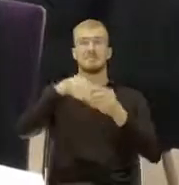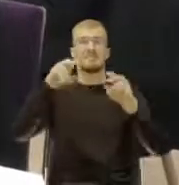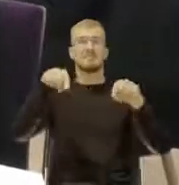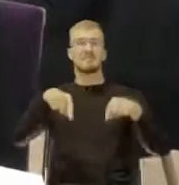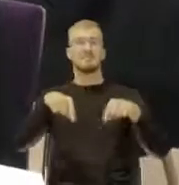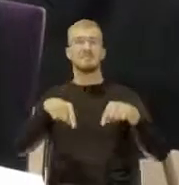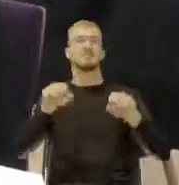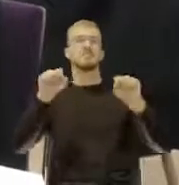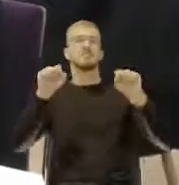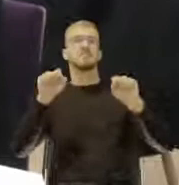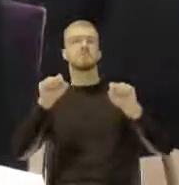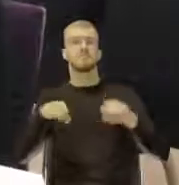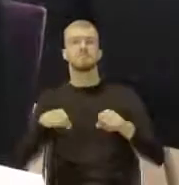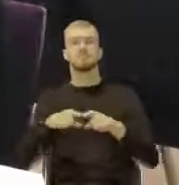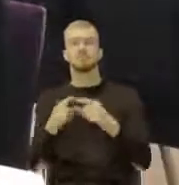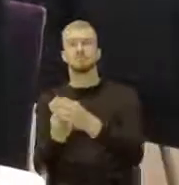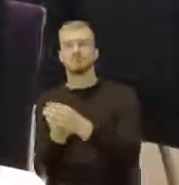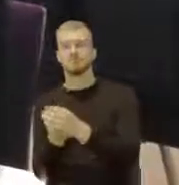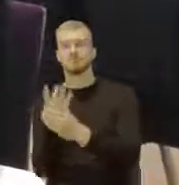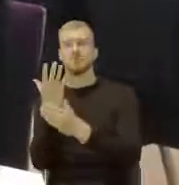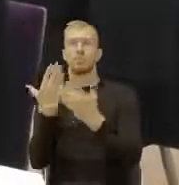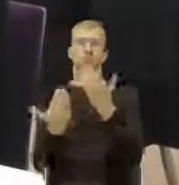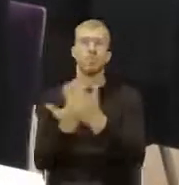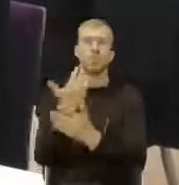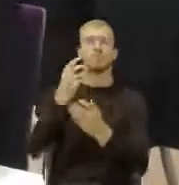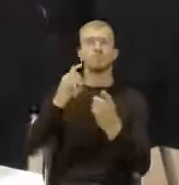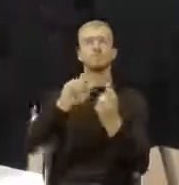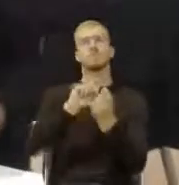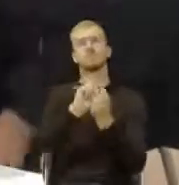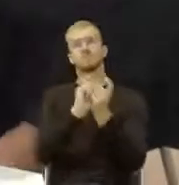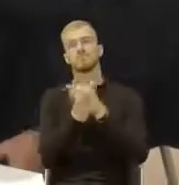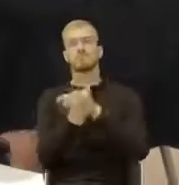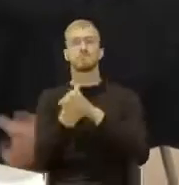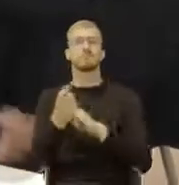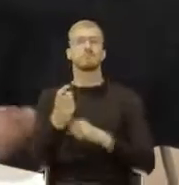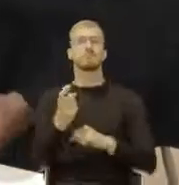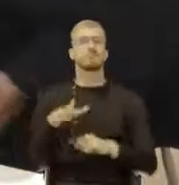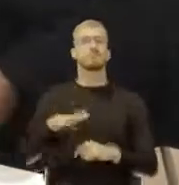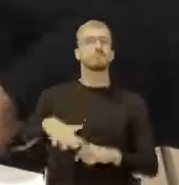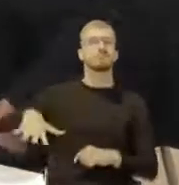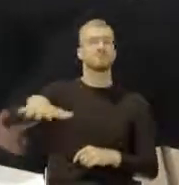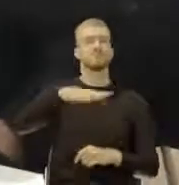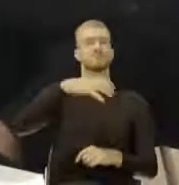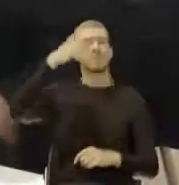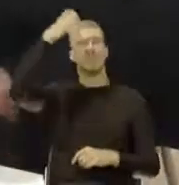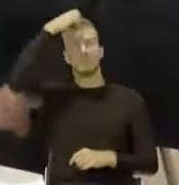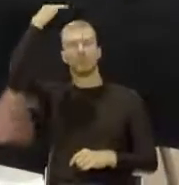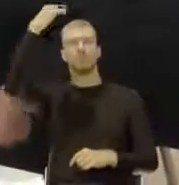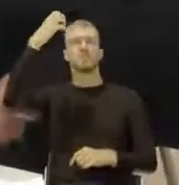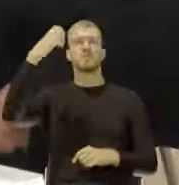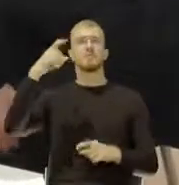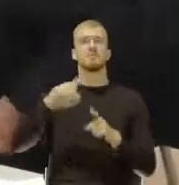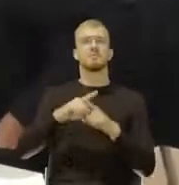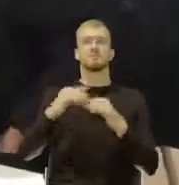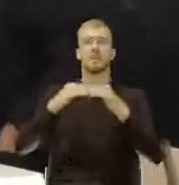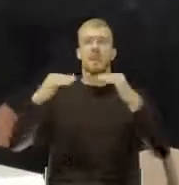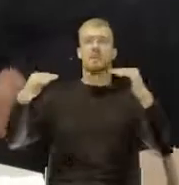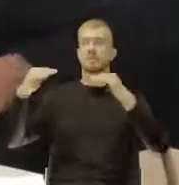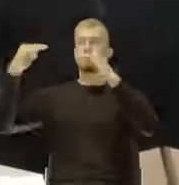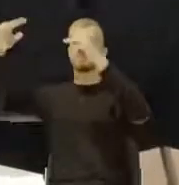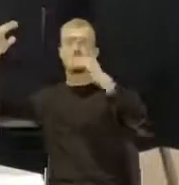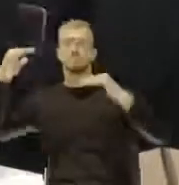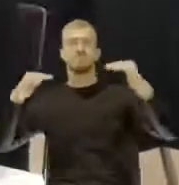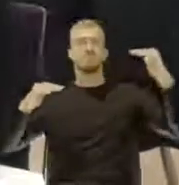multi-level governance. And as Kevin Nelson mentioned democracy, I want to mention that the White